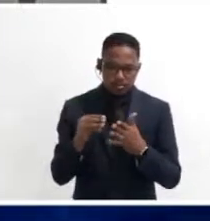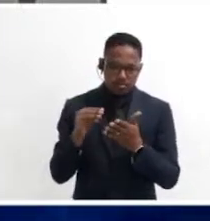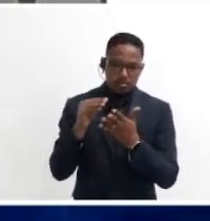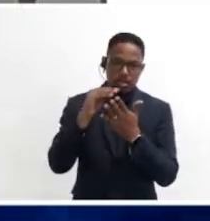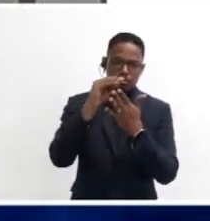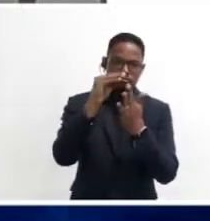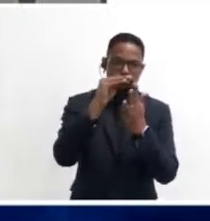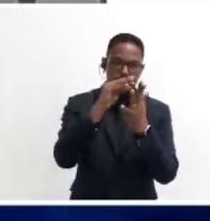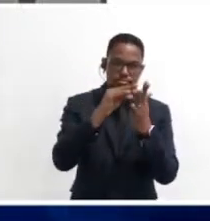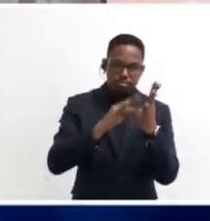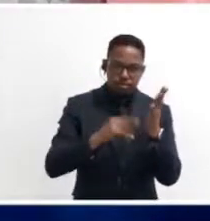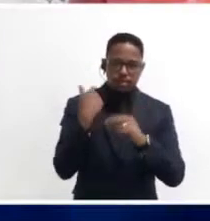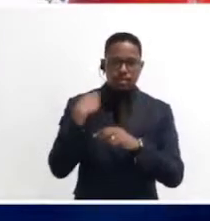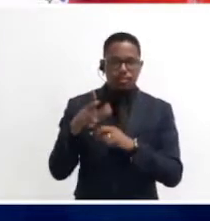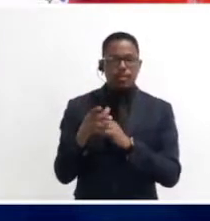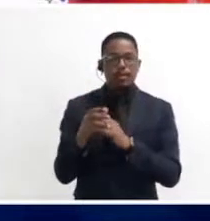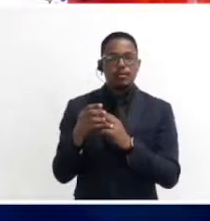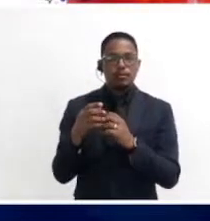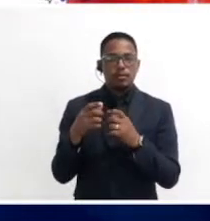that material.